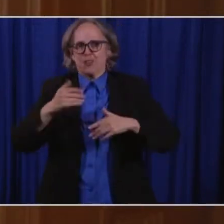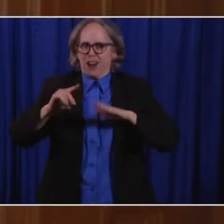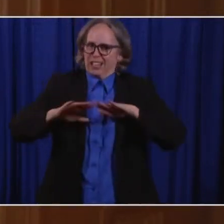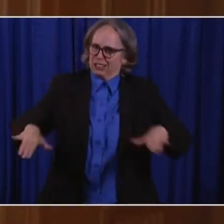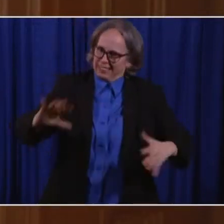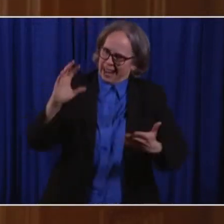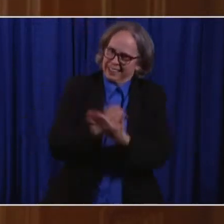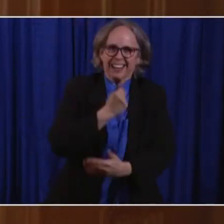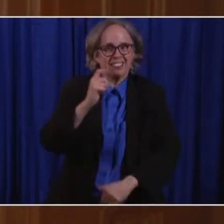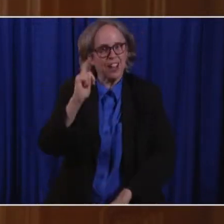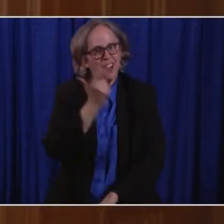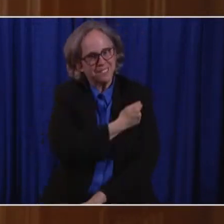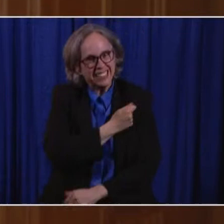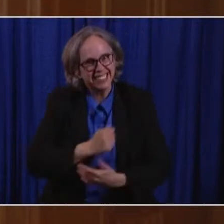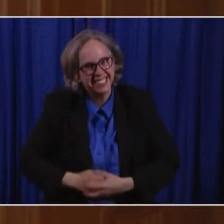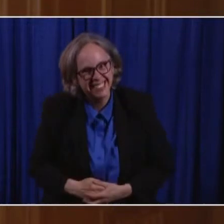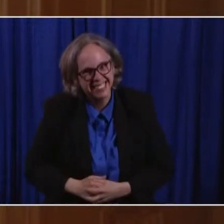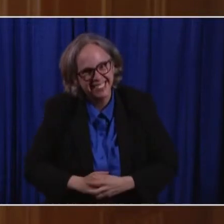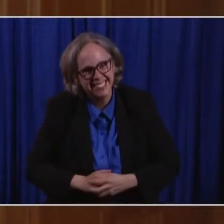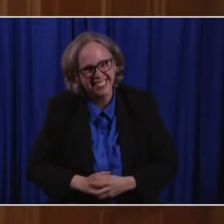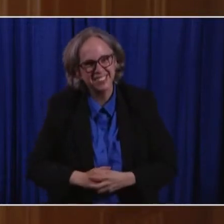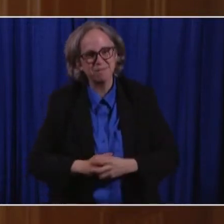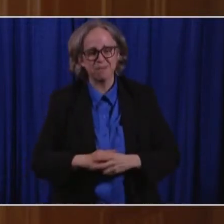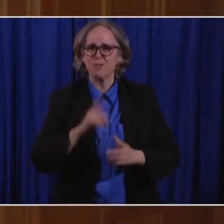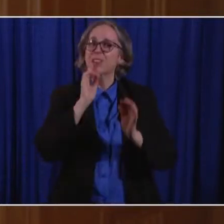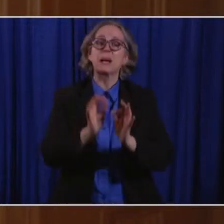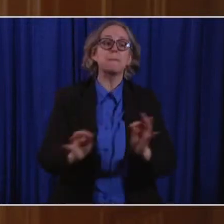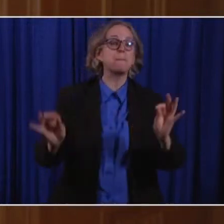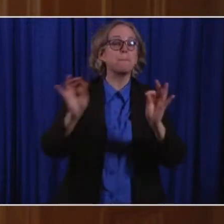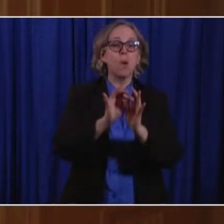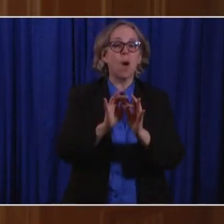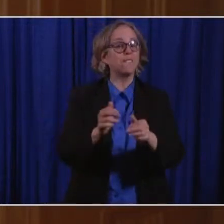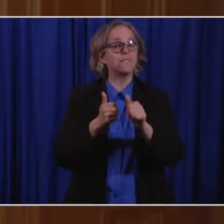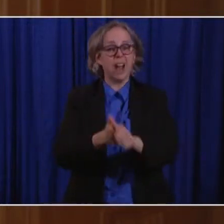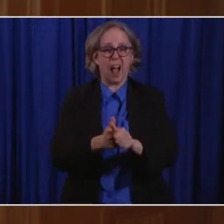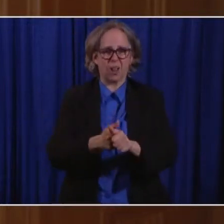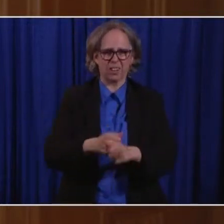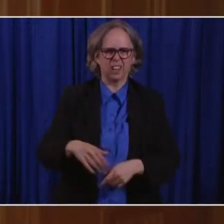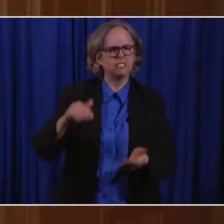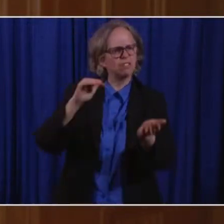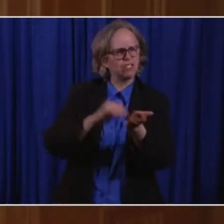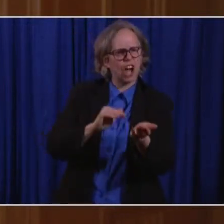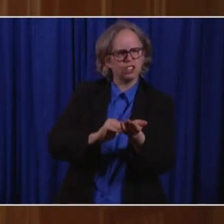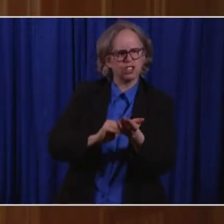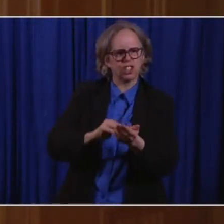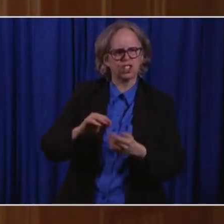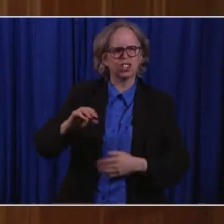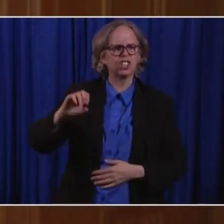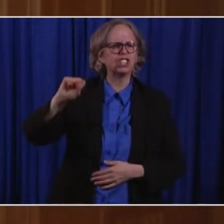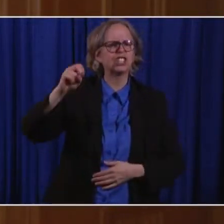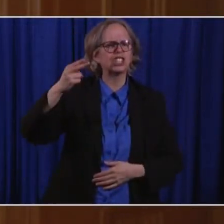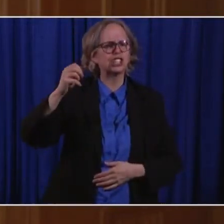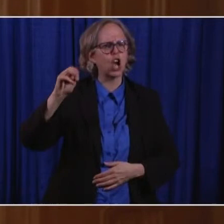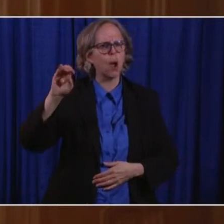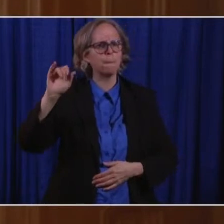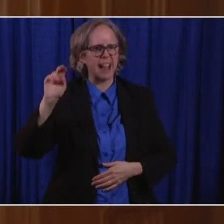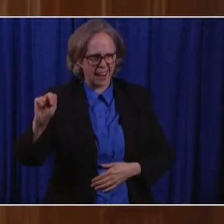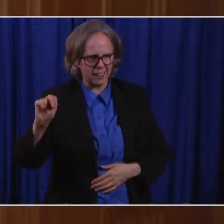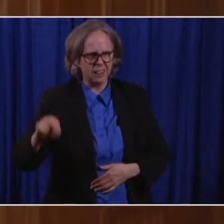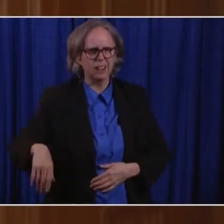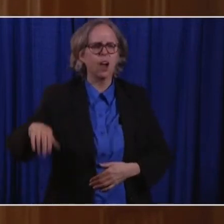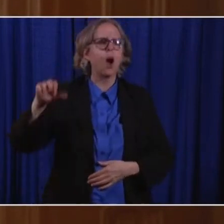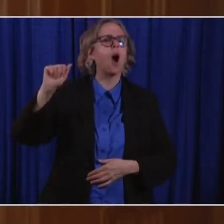this is so important. According to Dr. Sherman Alter, a pediatric infectious disease specialist at